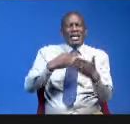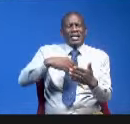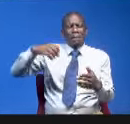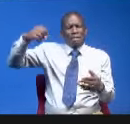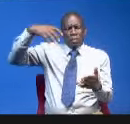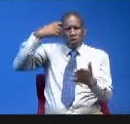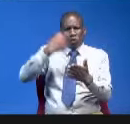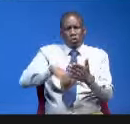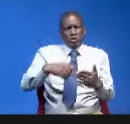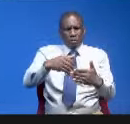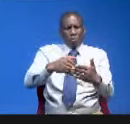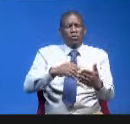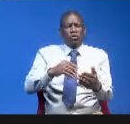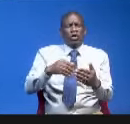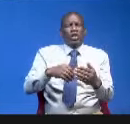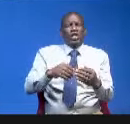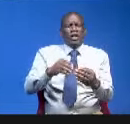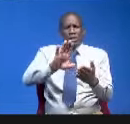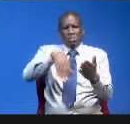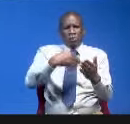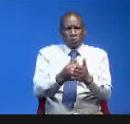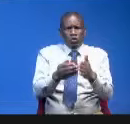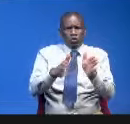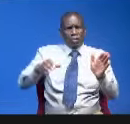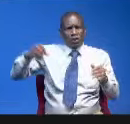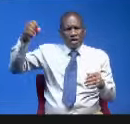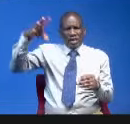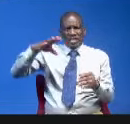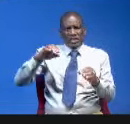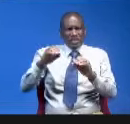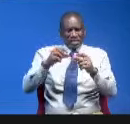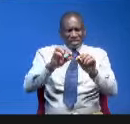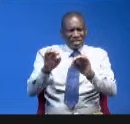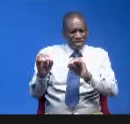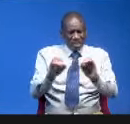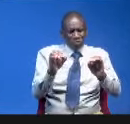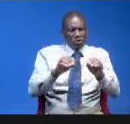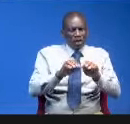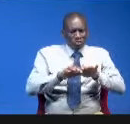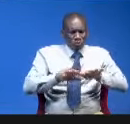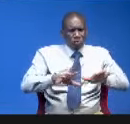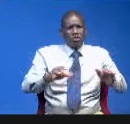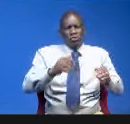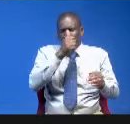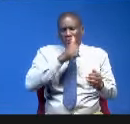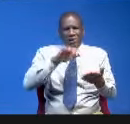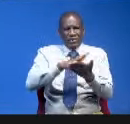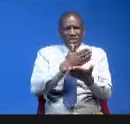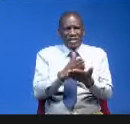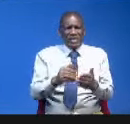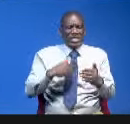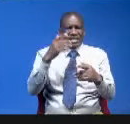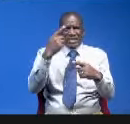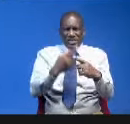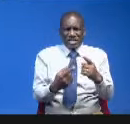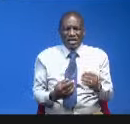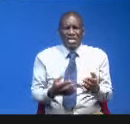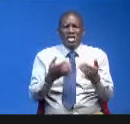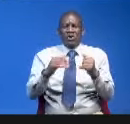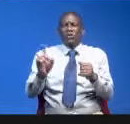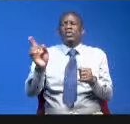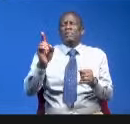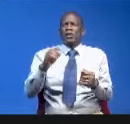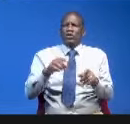the proposed opening up of electricity transmission and distribution to the private sector early next year. The ministry